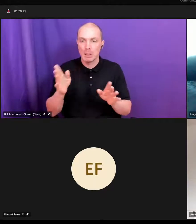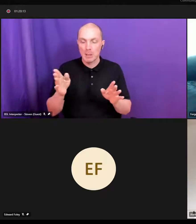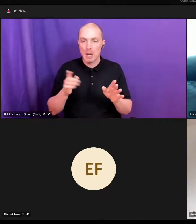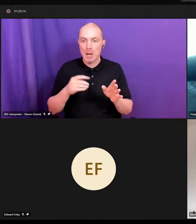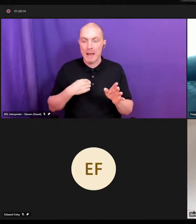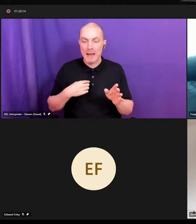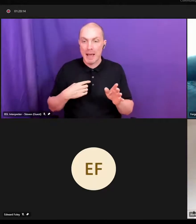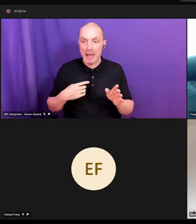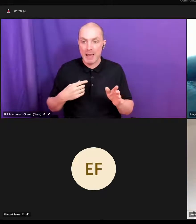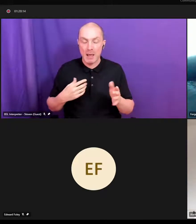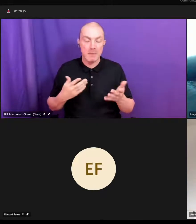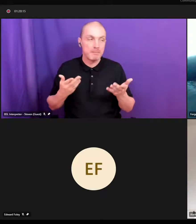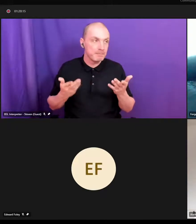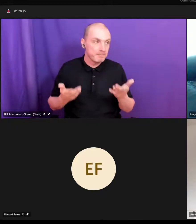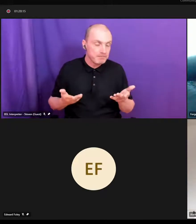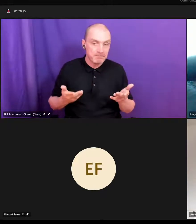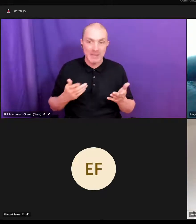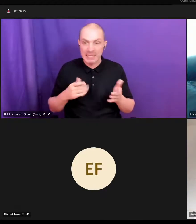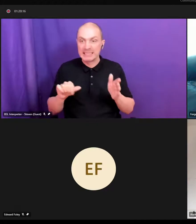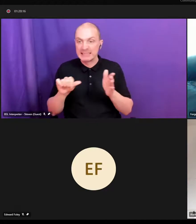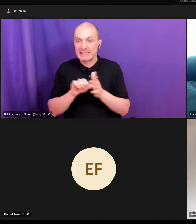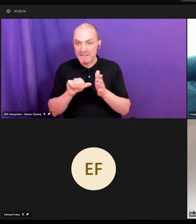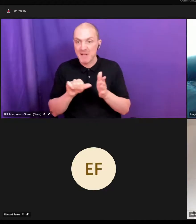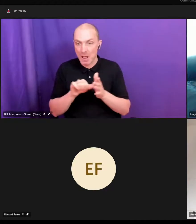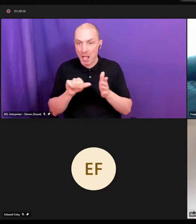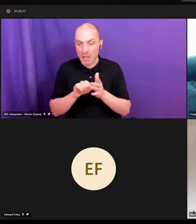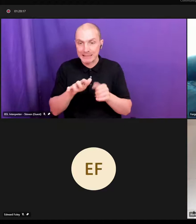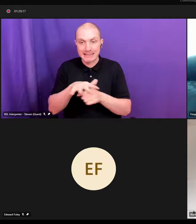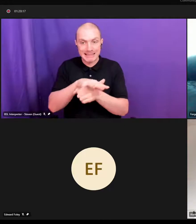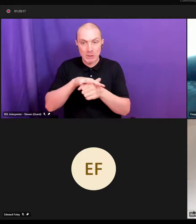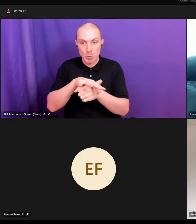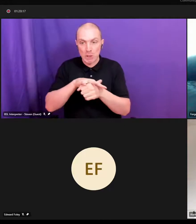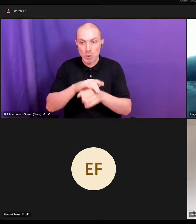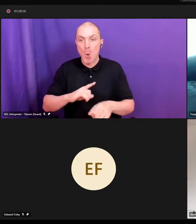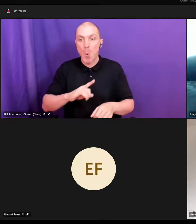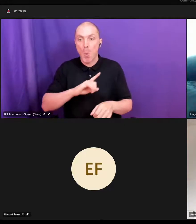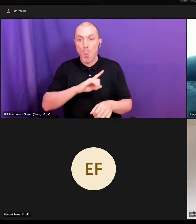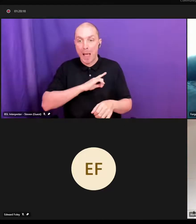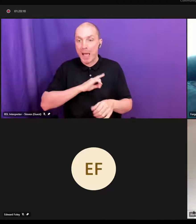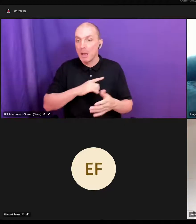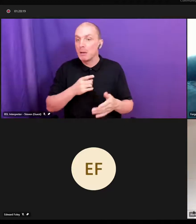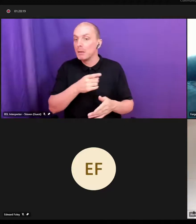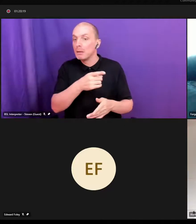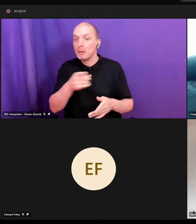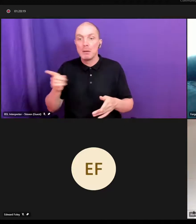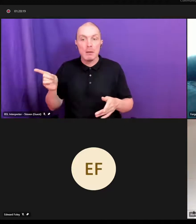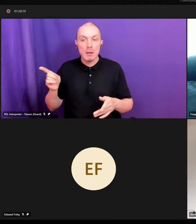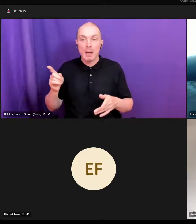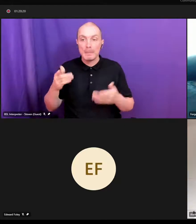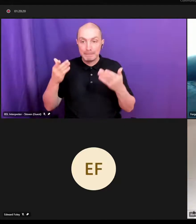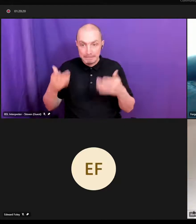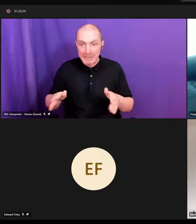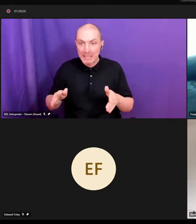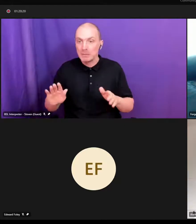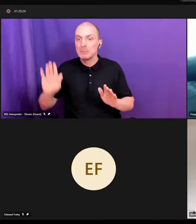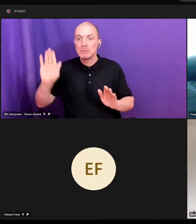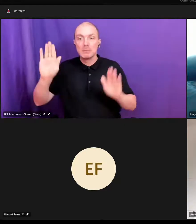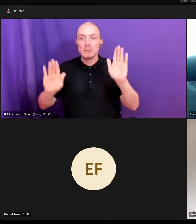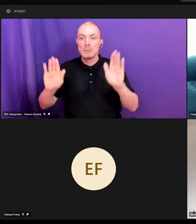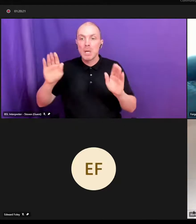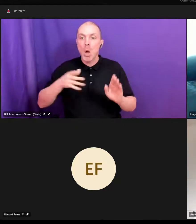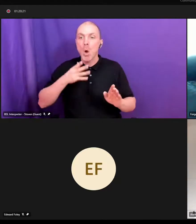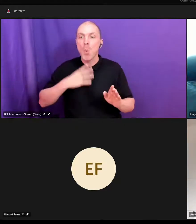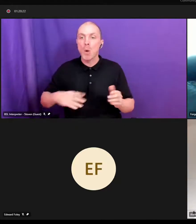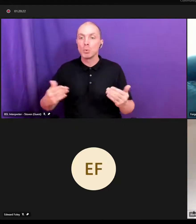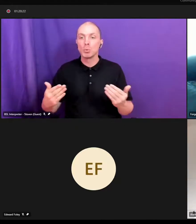difficult because there's been a number of people wanting to open new play areas or ones that were closed at